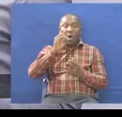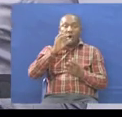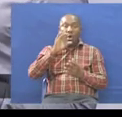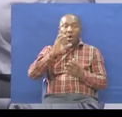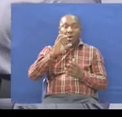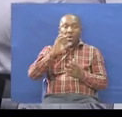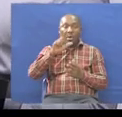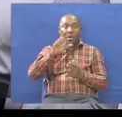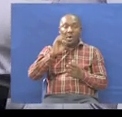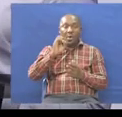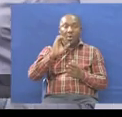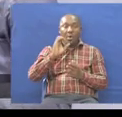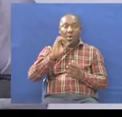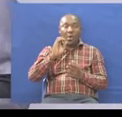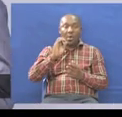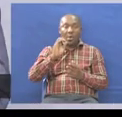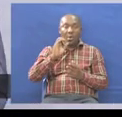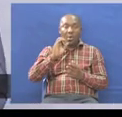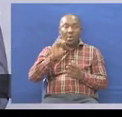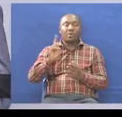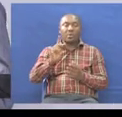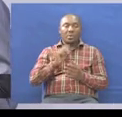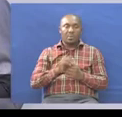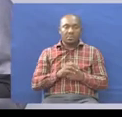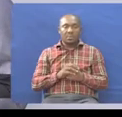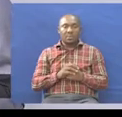12. Yes, how will it call it?